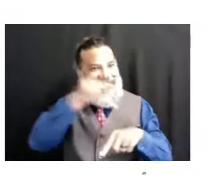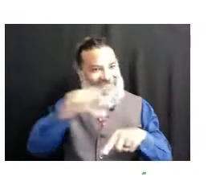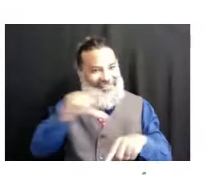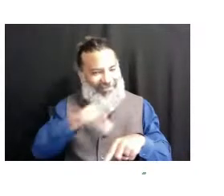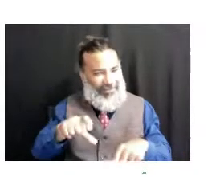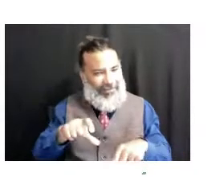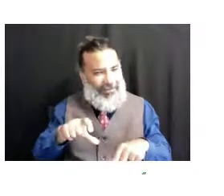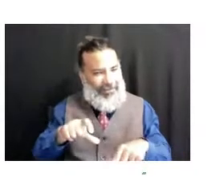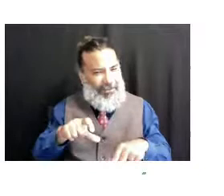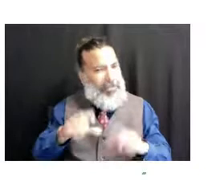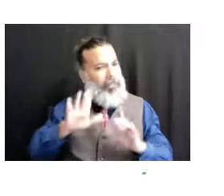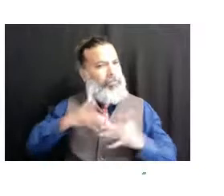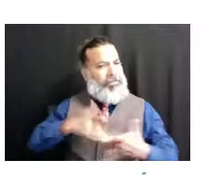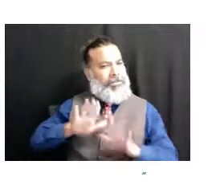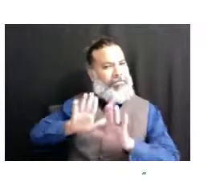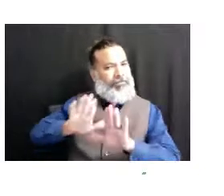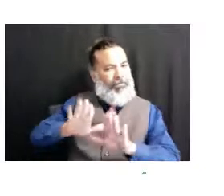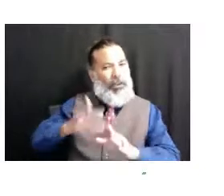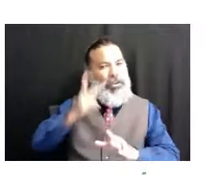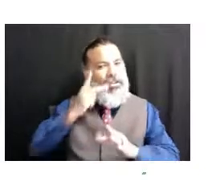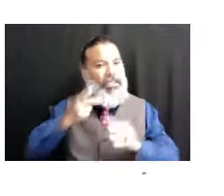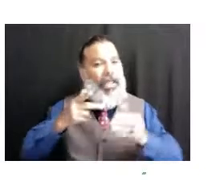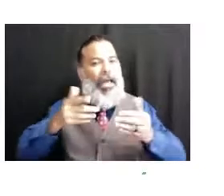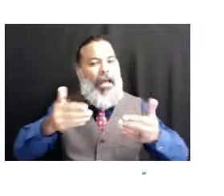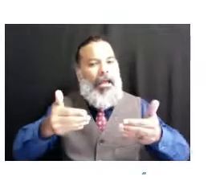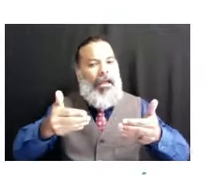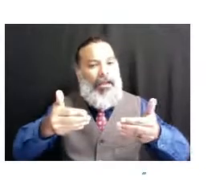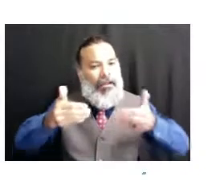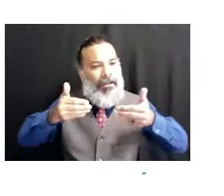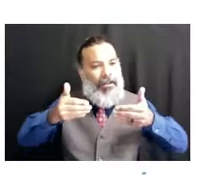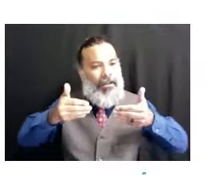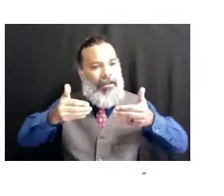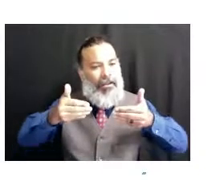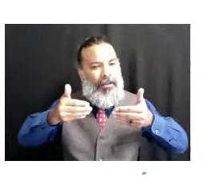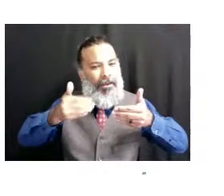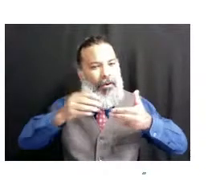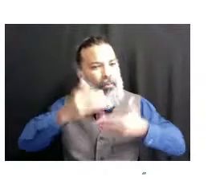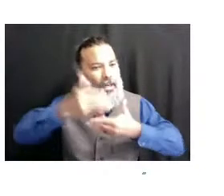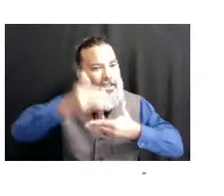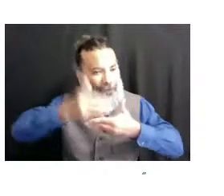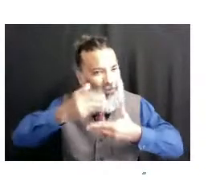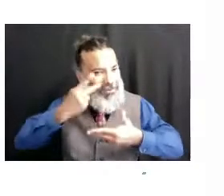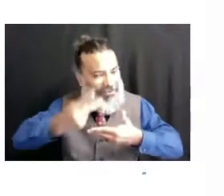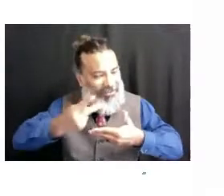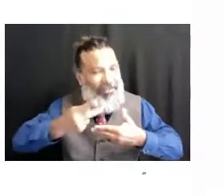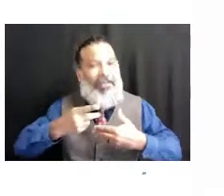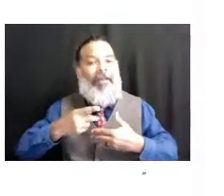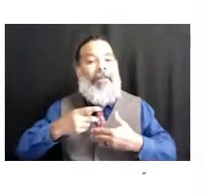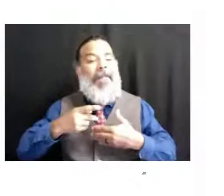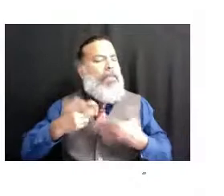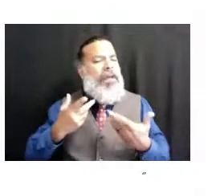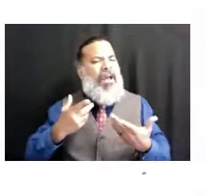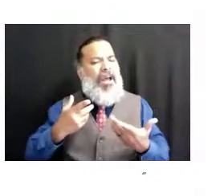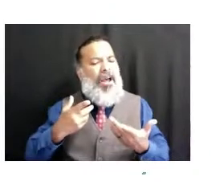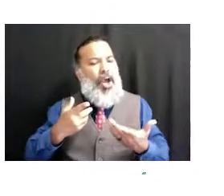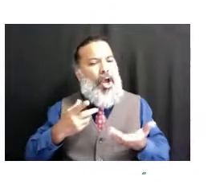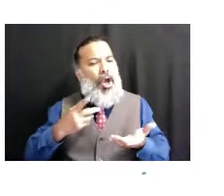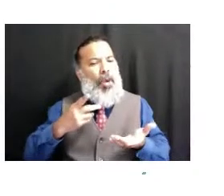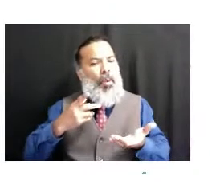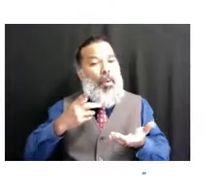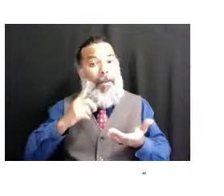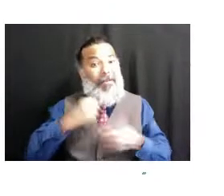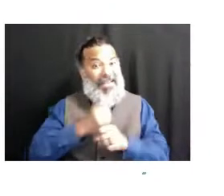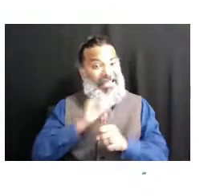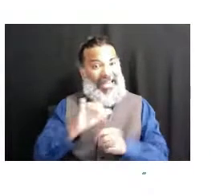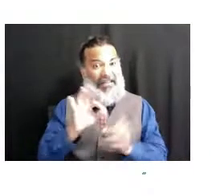see the recessed Palladian windows. But what makes the house exceptional is, of